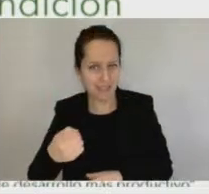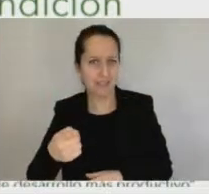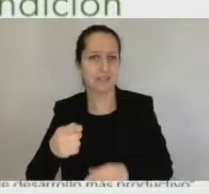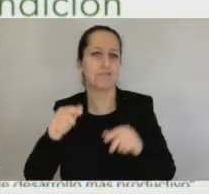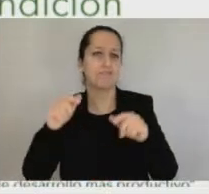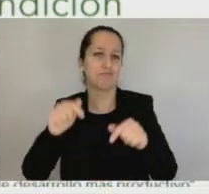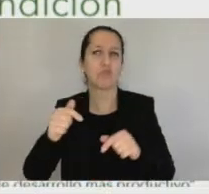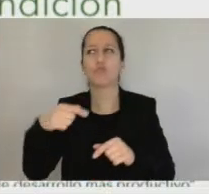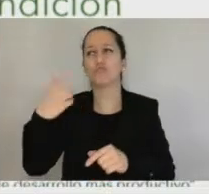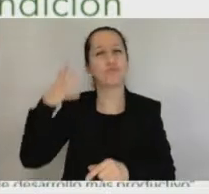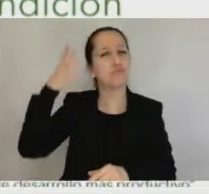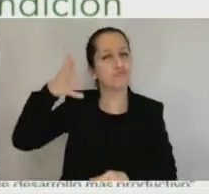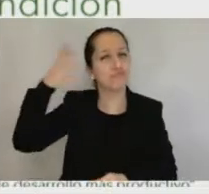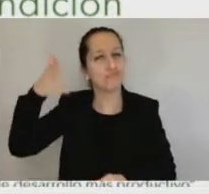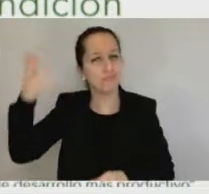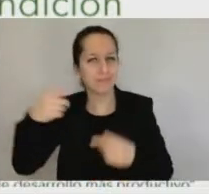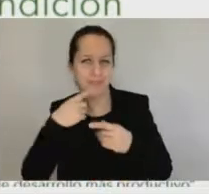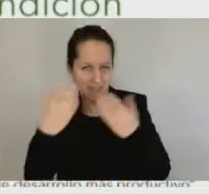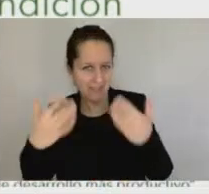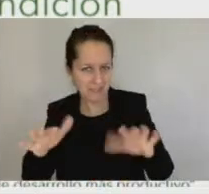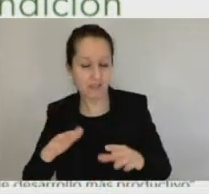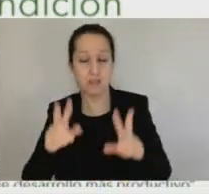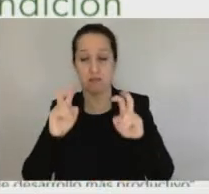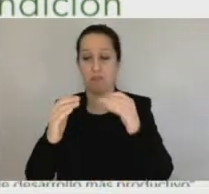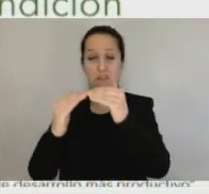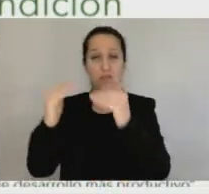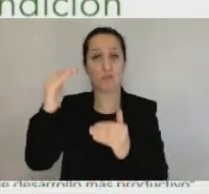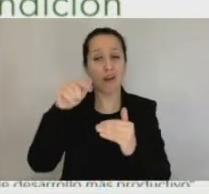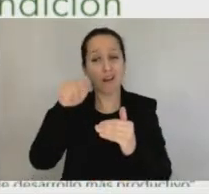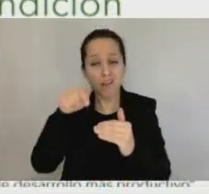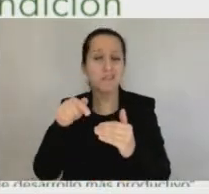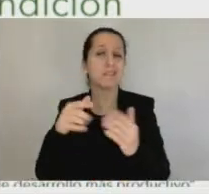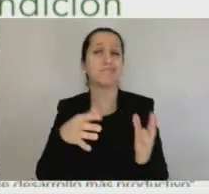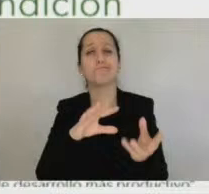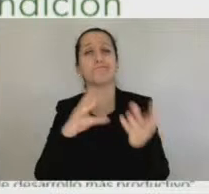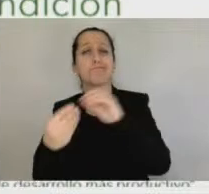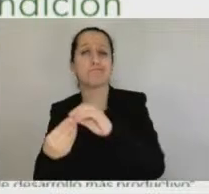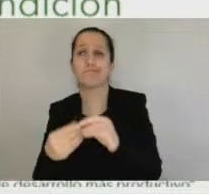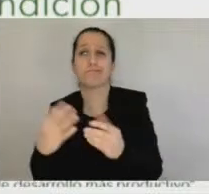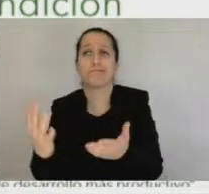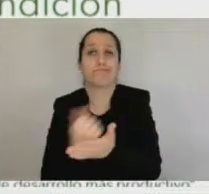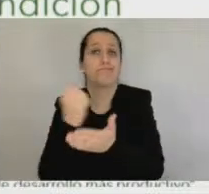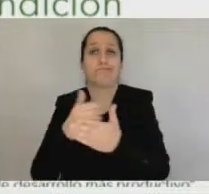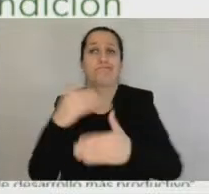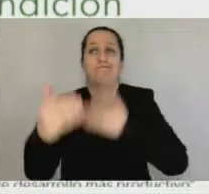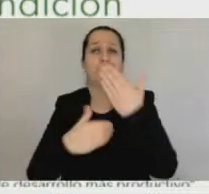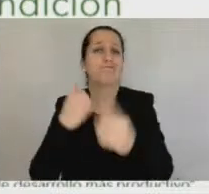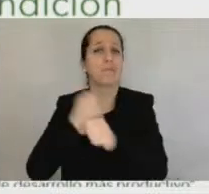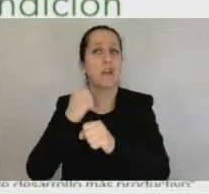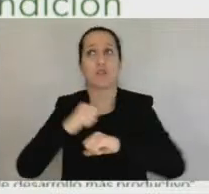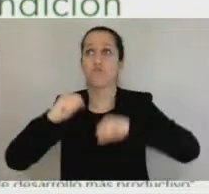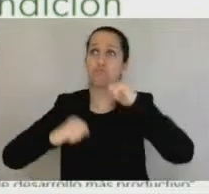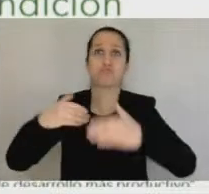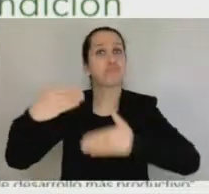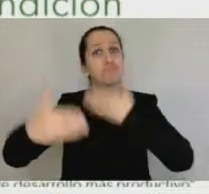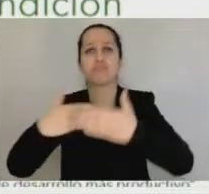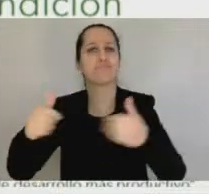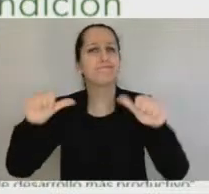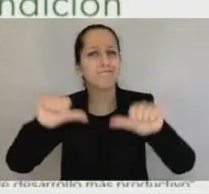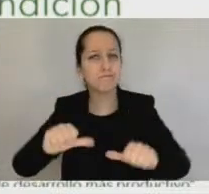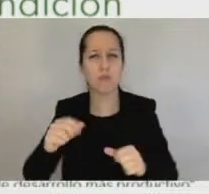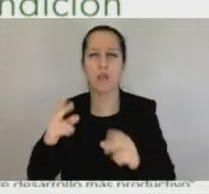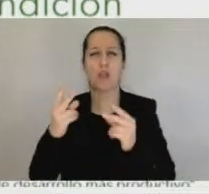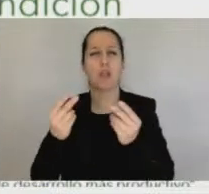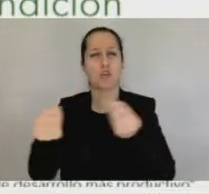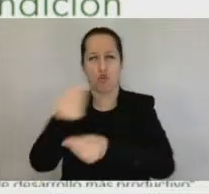other presentations in keynote speakers, it was mentioned that inequality generates less productivity,